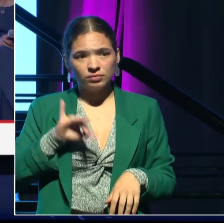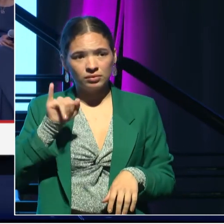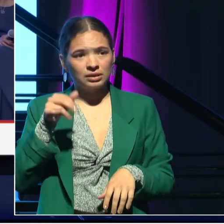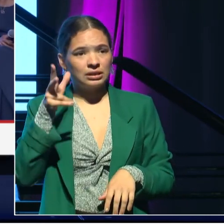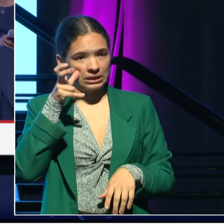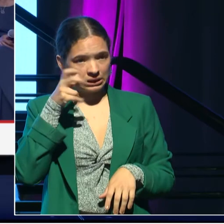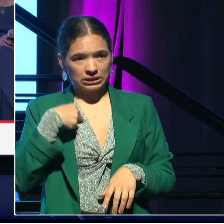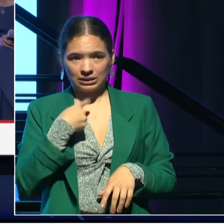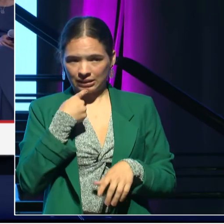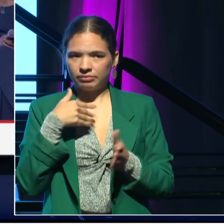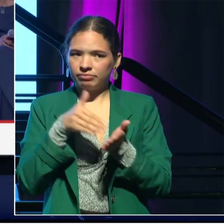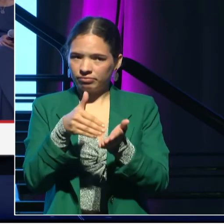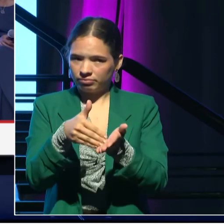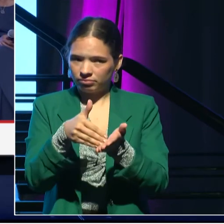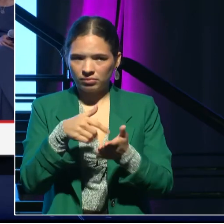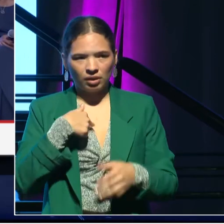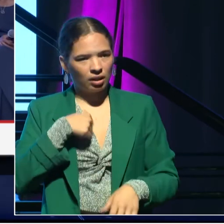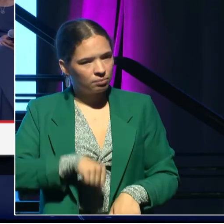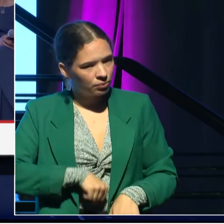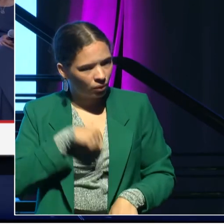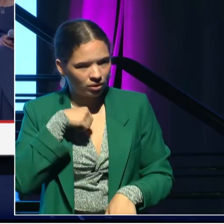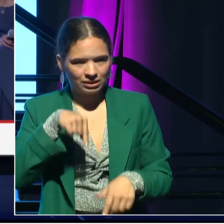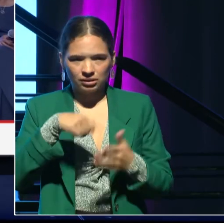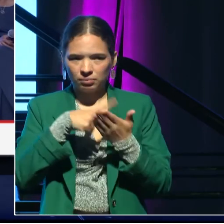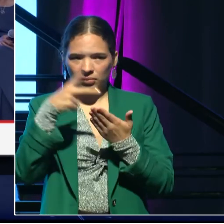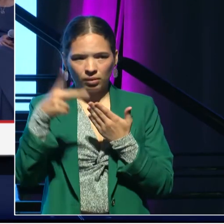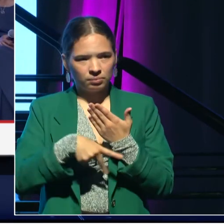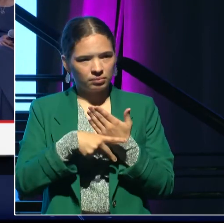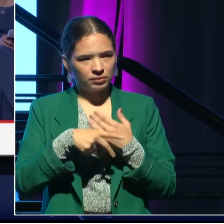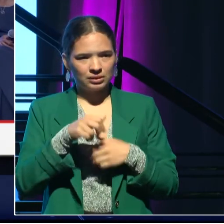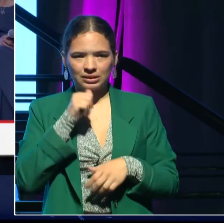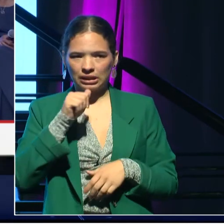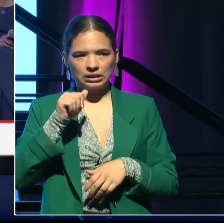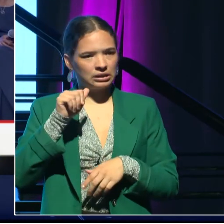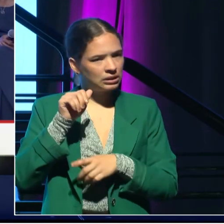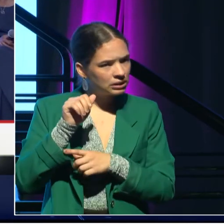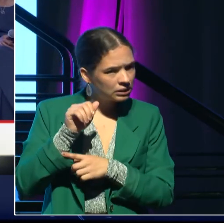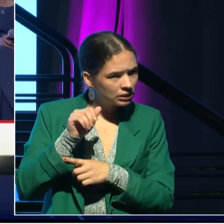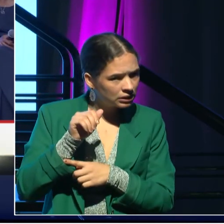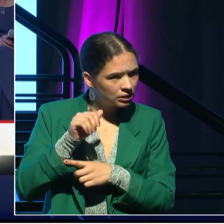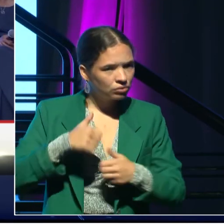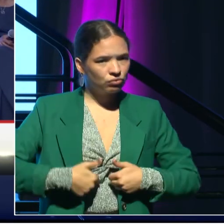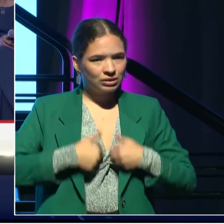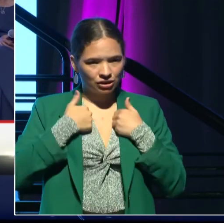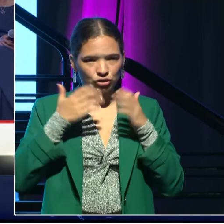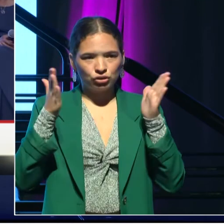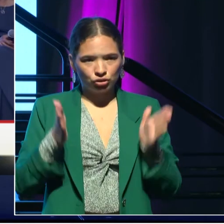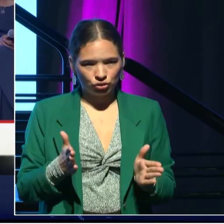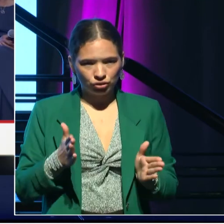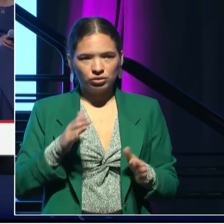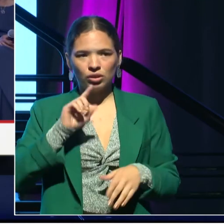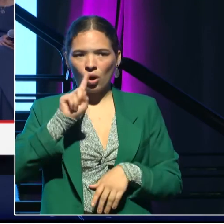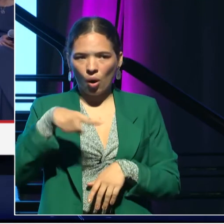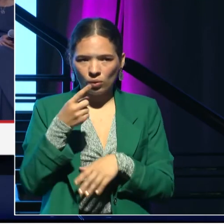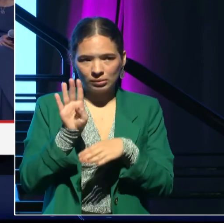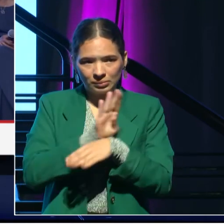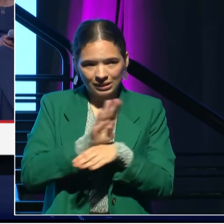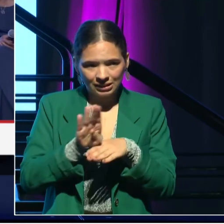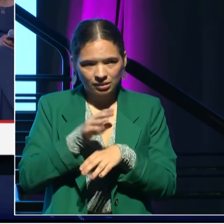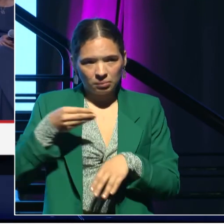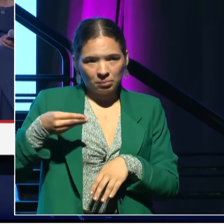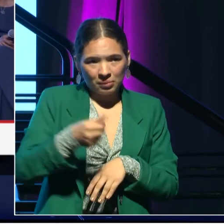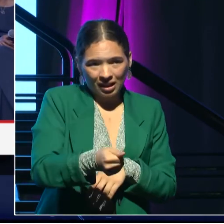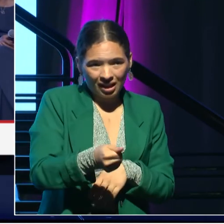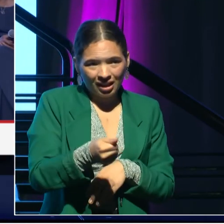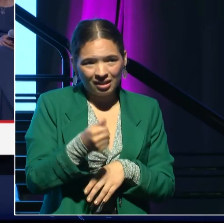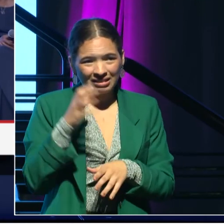of our program, I don't think DC residents and businesses should be the only ones paying for it. So you ask what's missing. We need